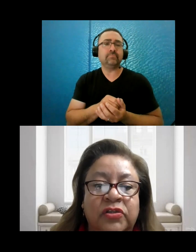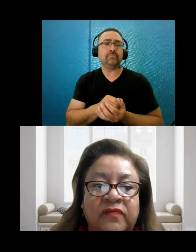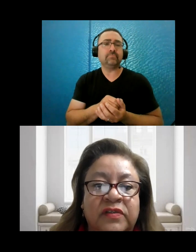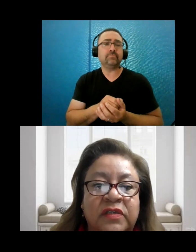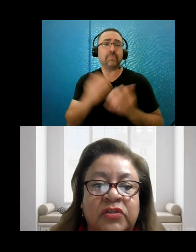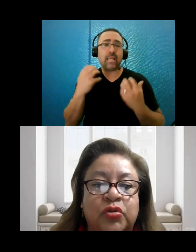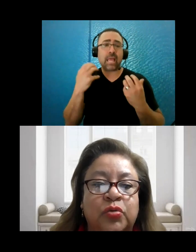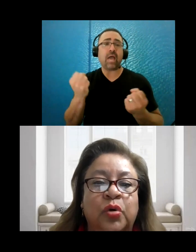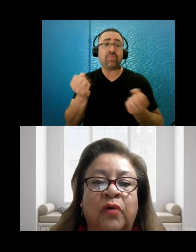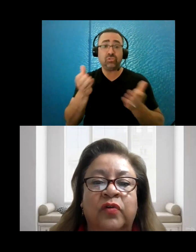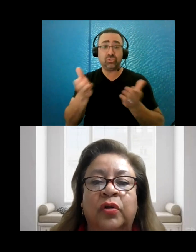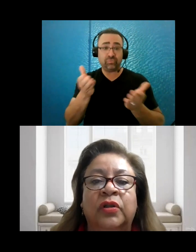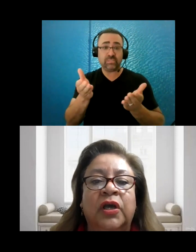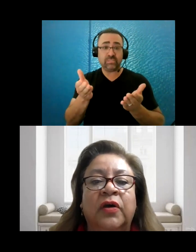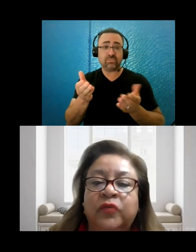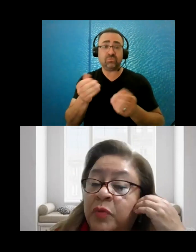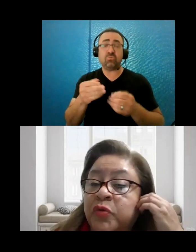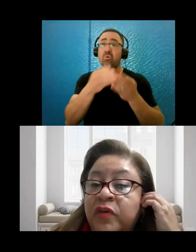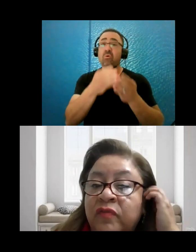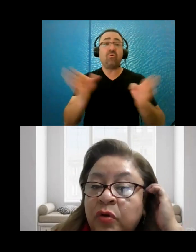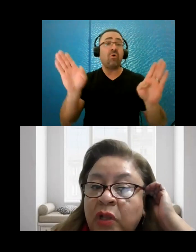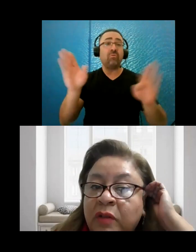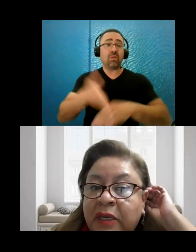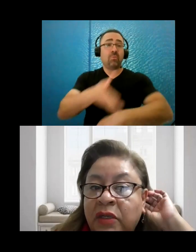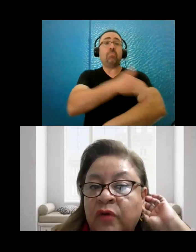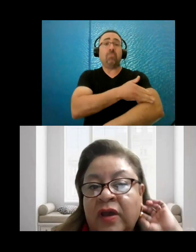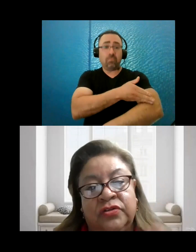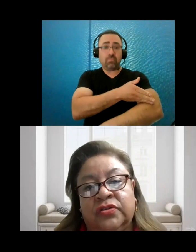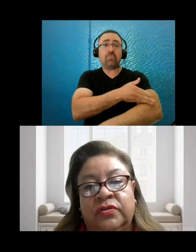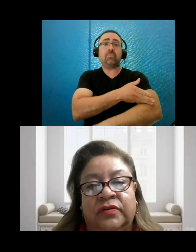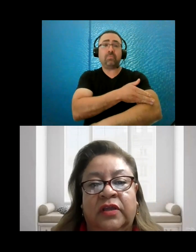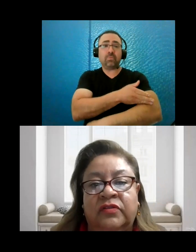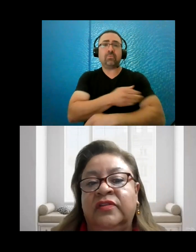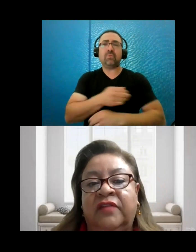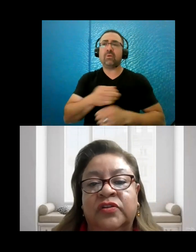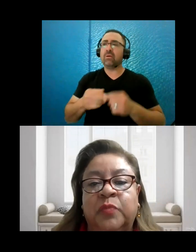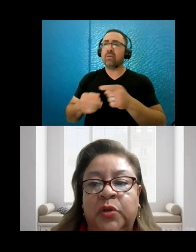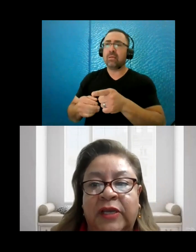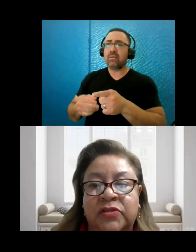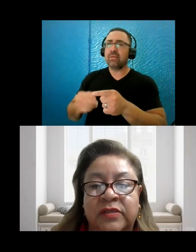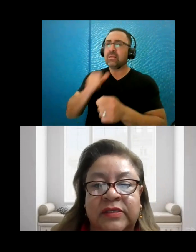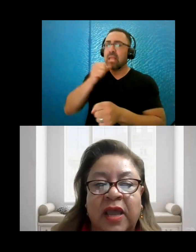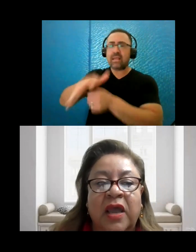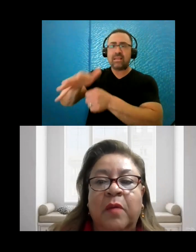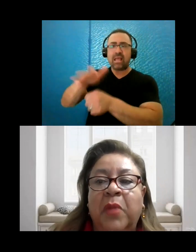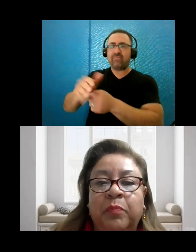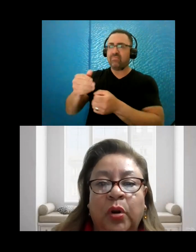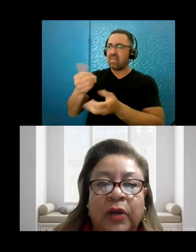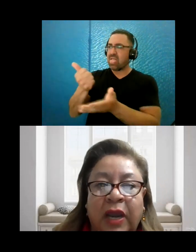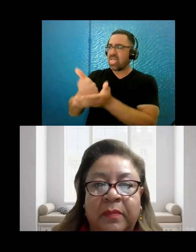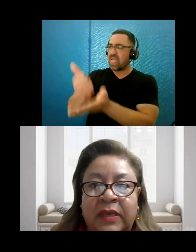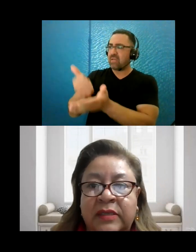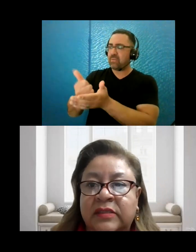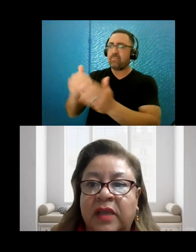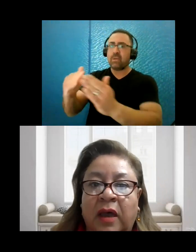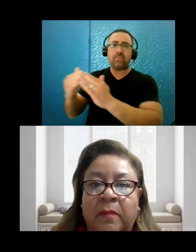health and services to improve the overall well-being of underserved diverse populations. My